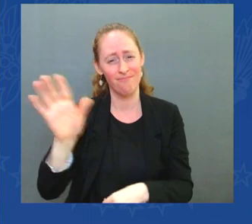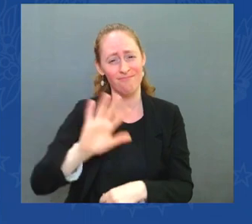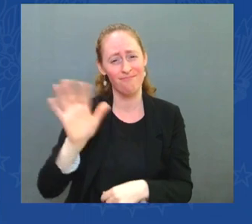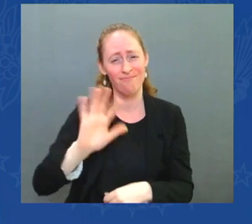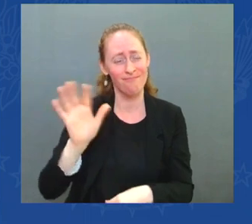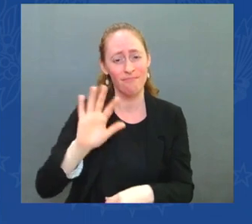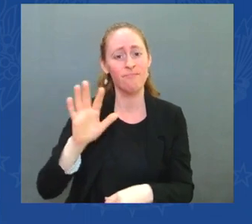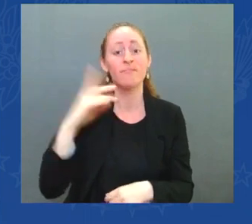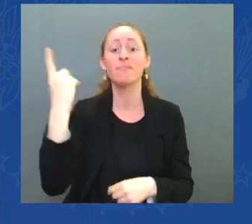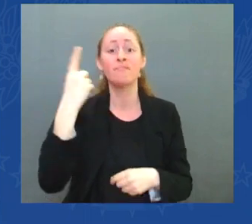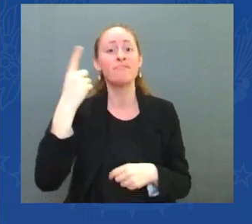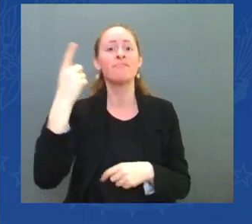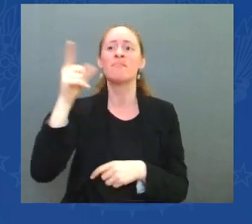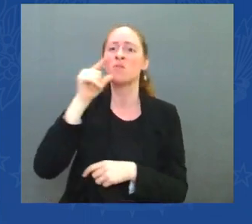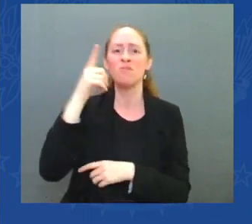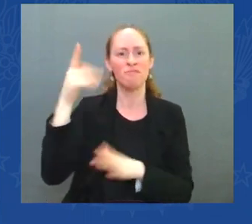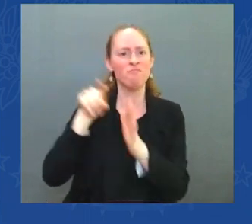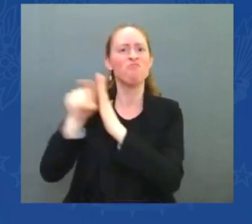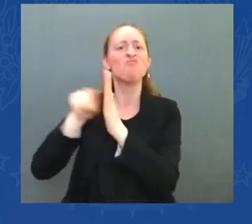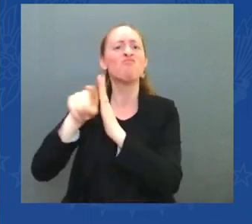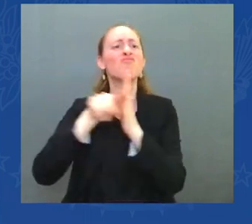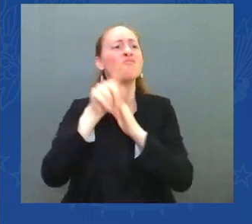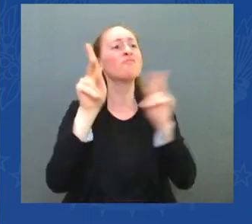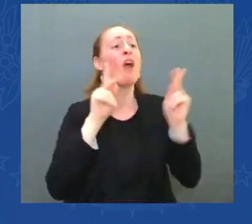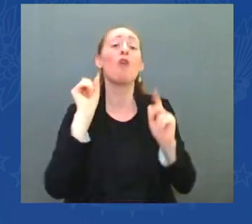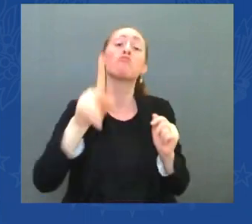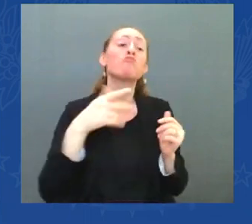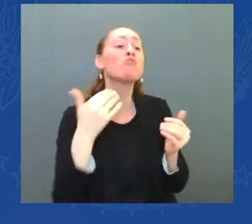just basic common sense.